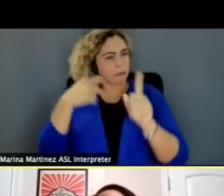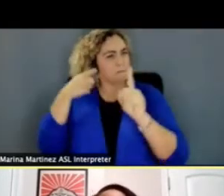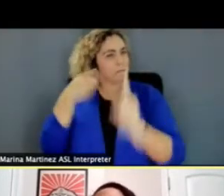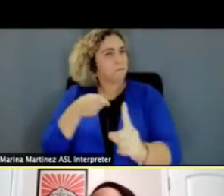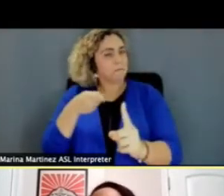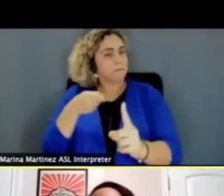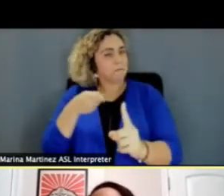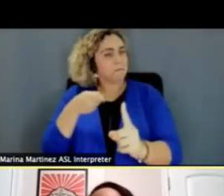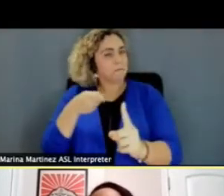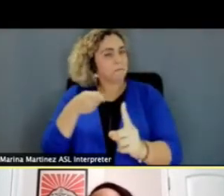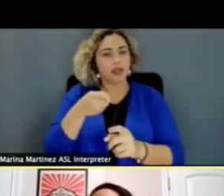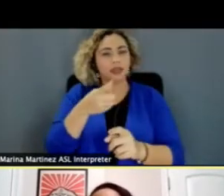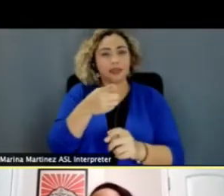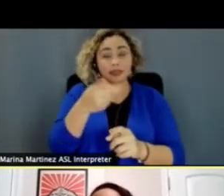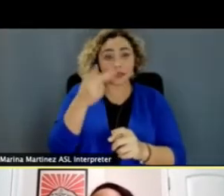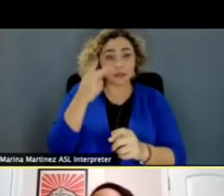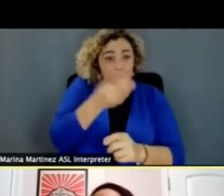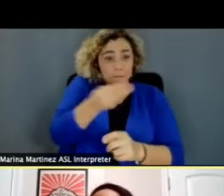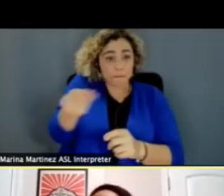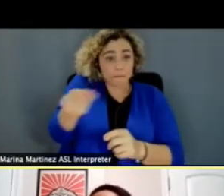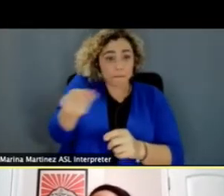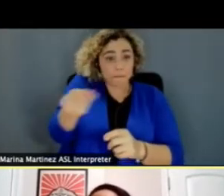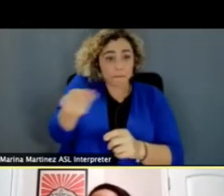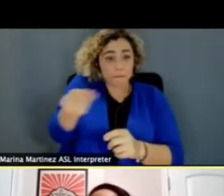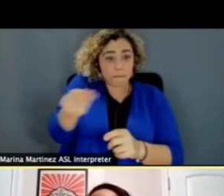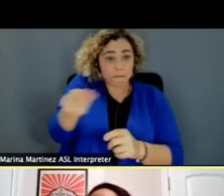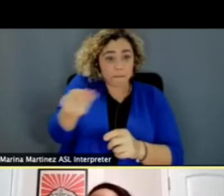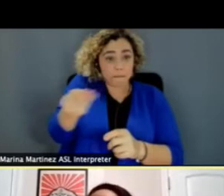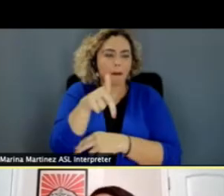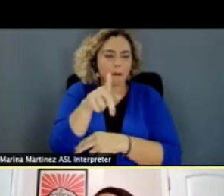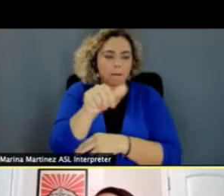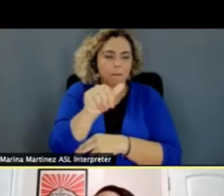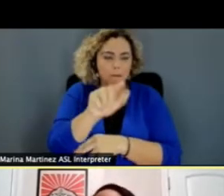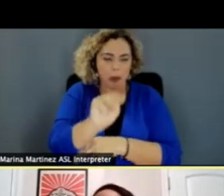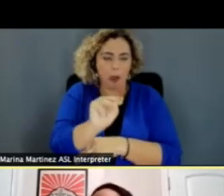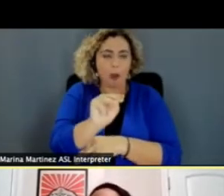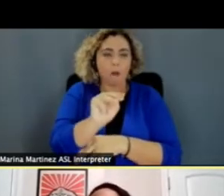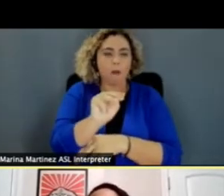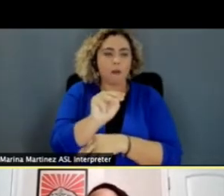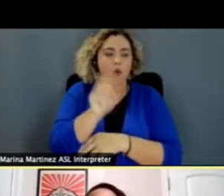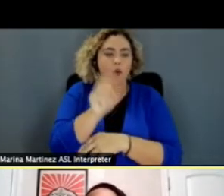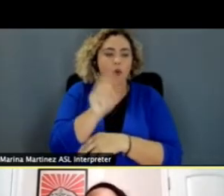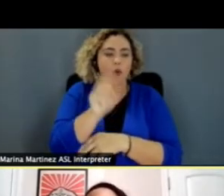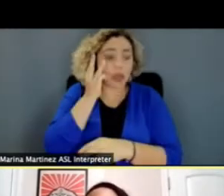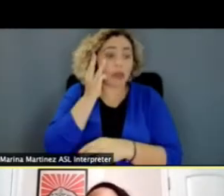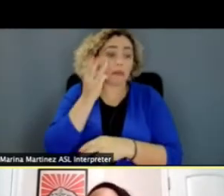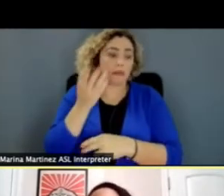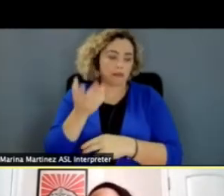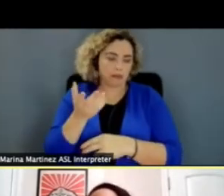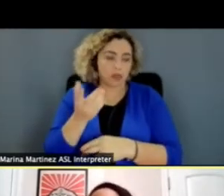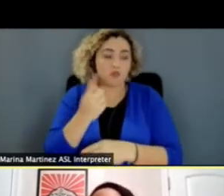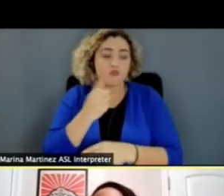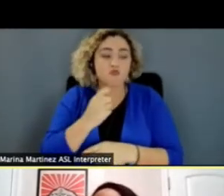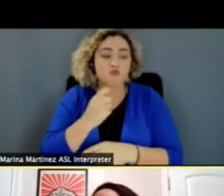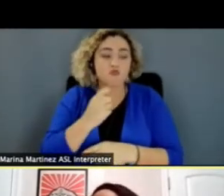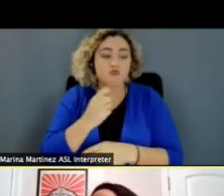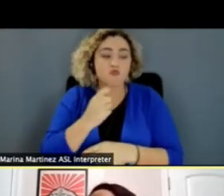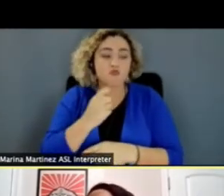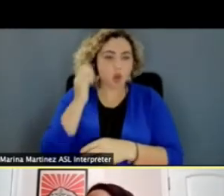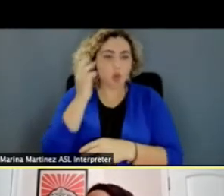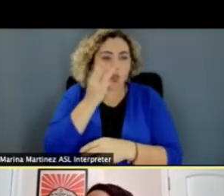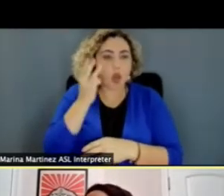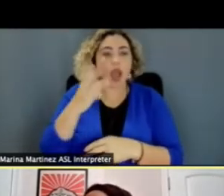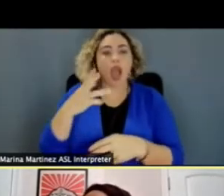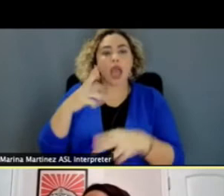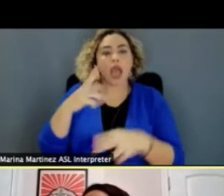the materials that I'm using, which is palm wine and red wine soaked in paper, soaked paper and palm wine and red wine, it almost looks like